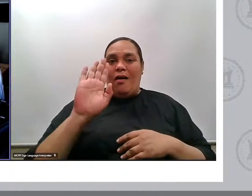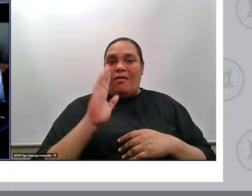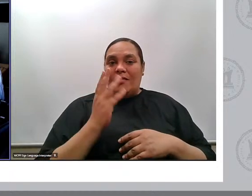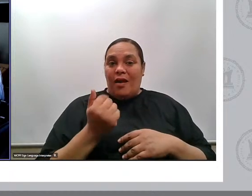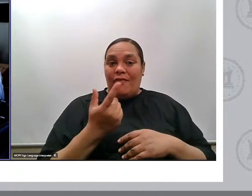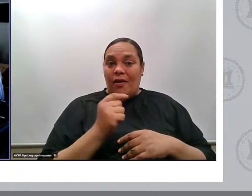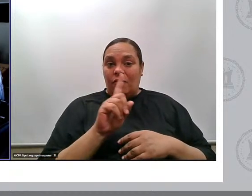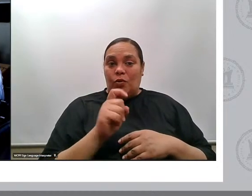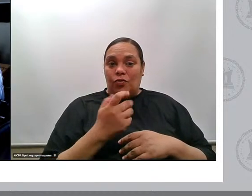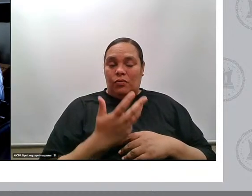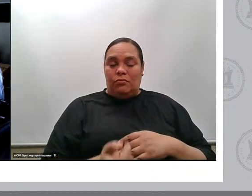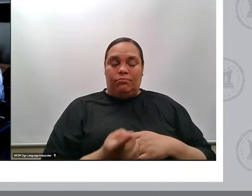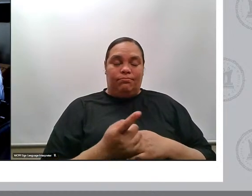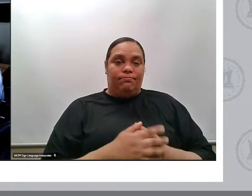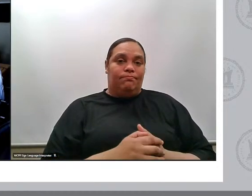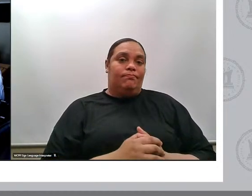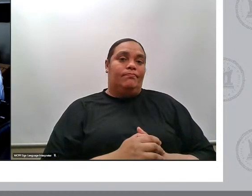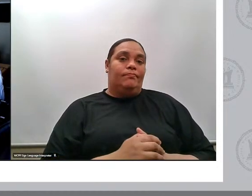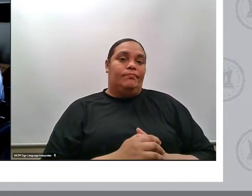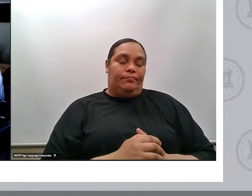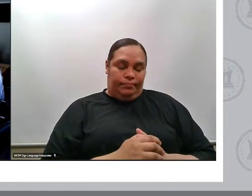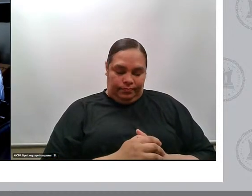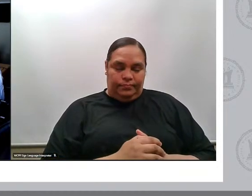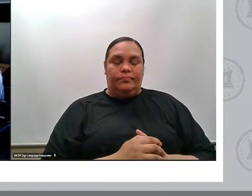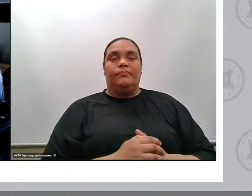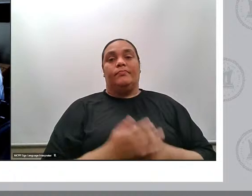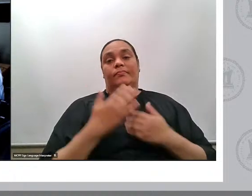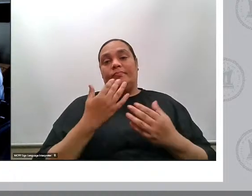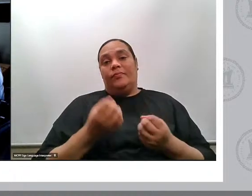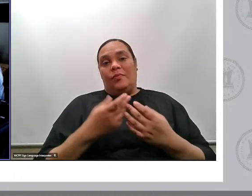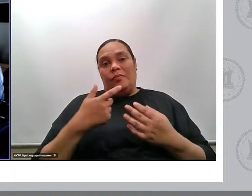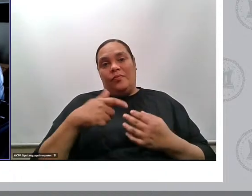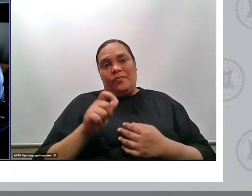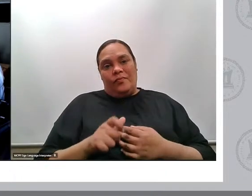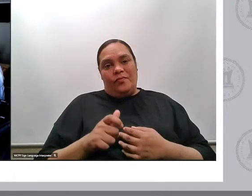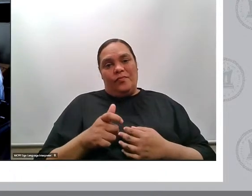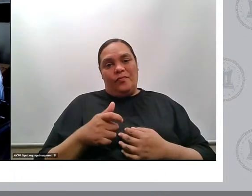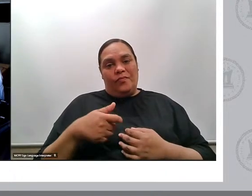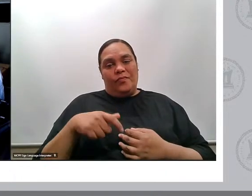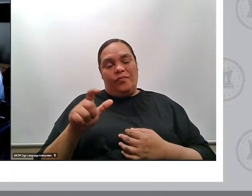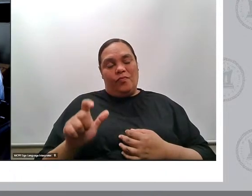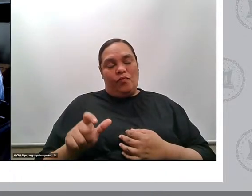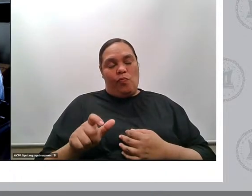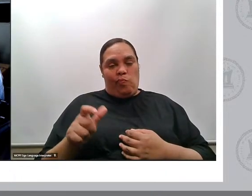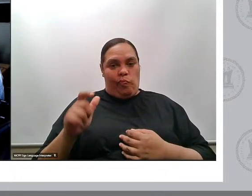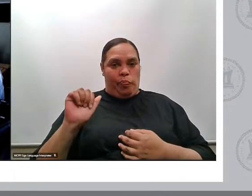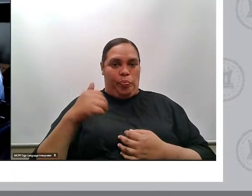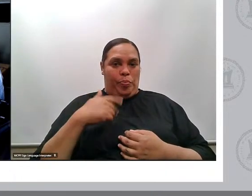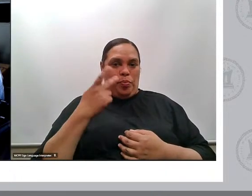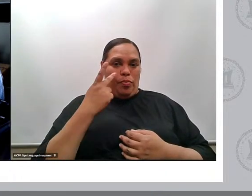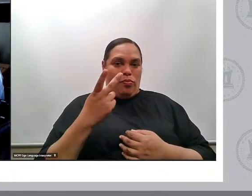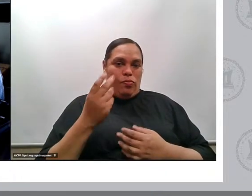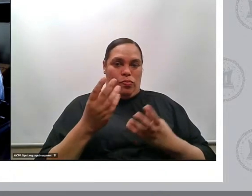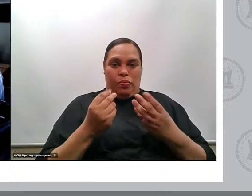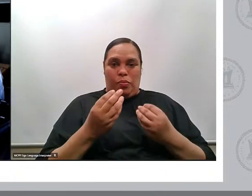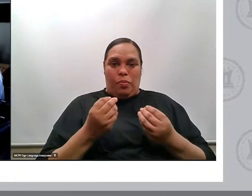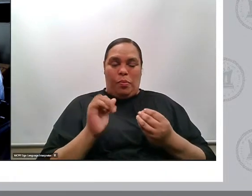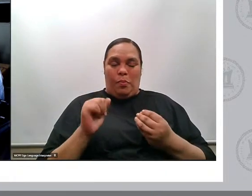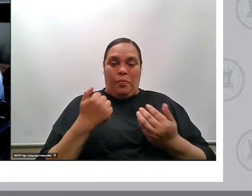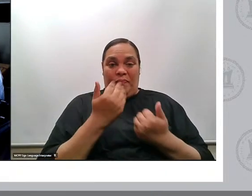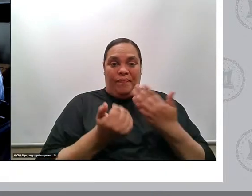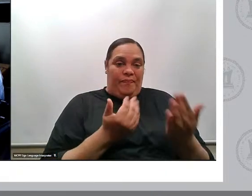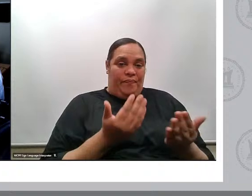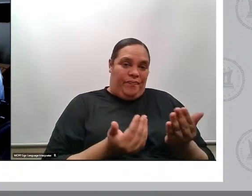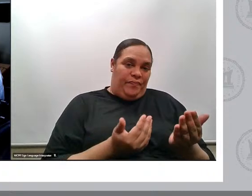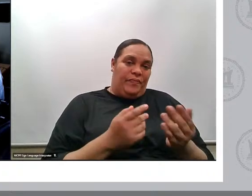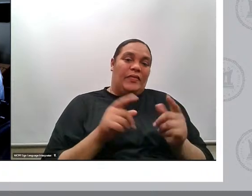do you have questions? Yes, thank you, Chair. Chair, I noticed that the number of applicants